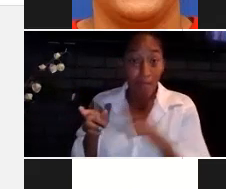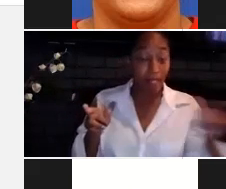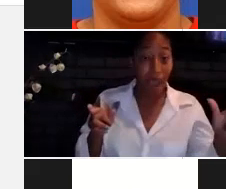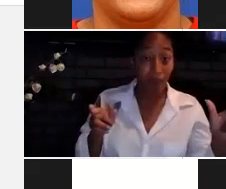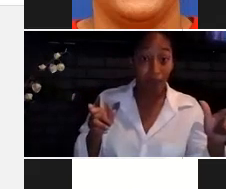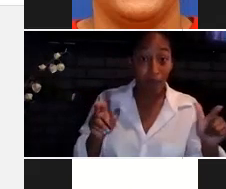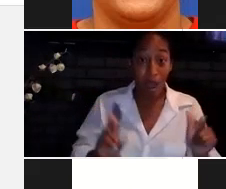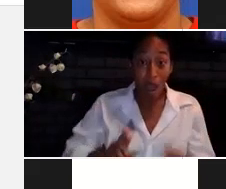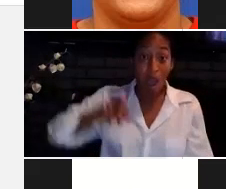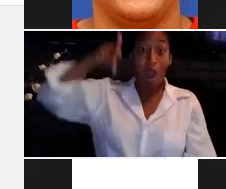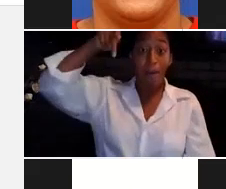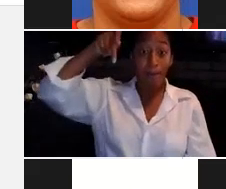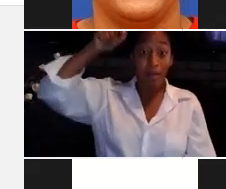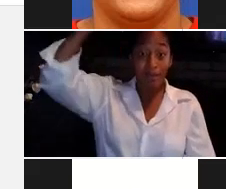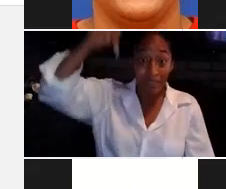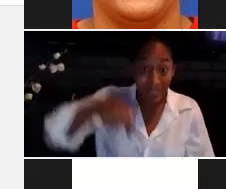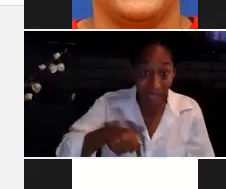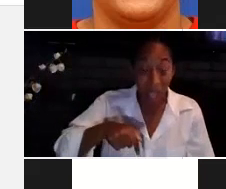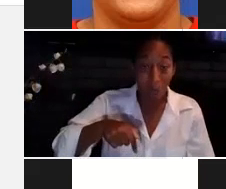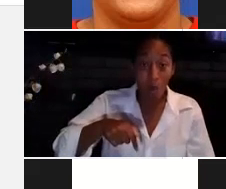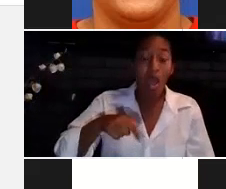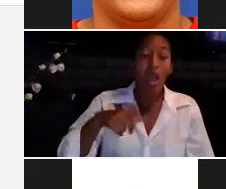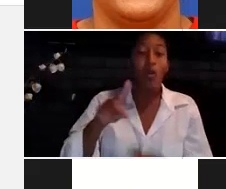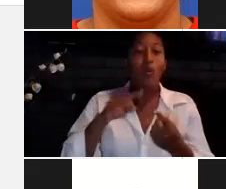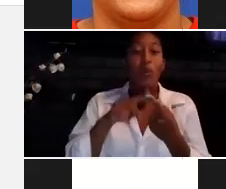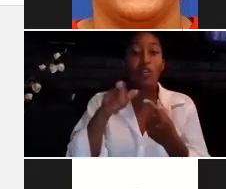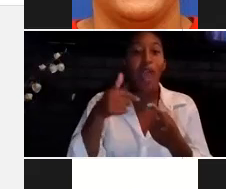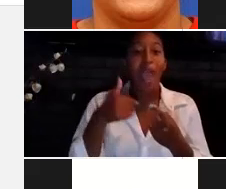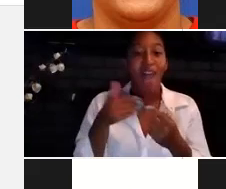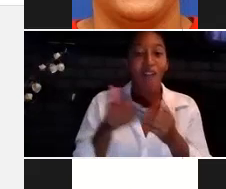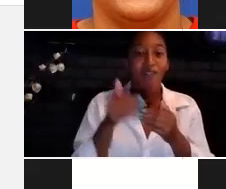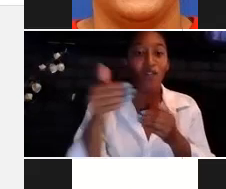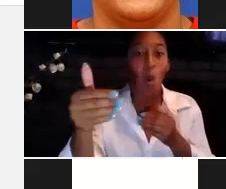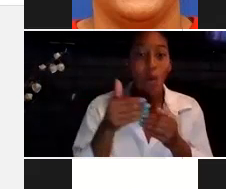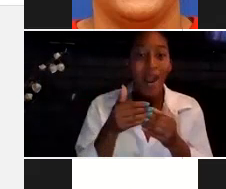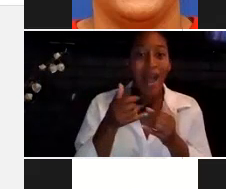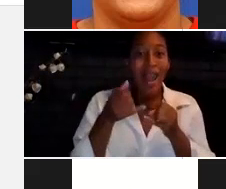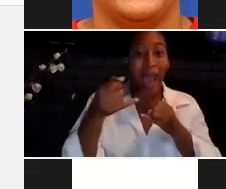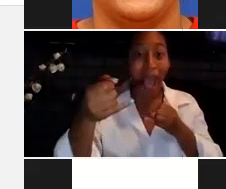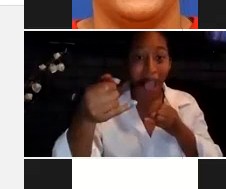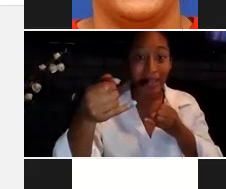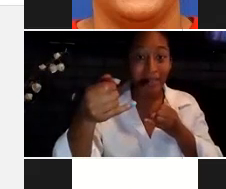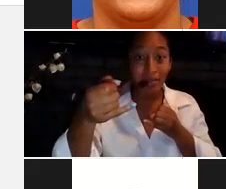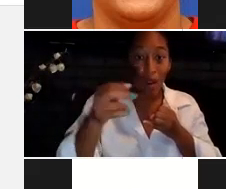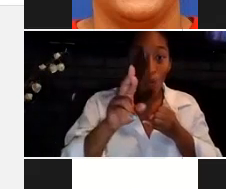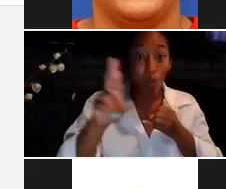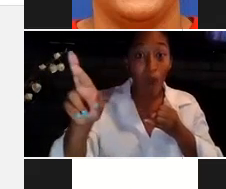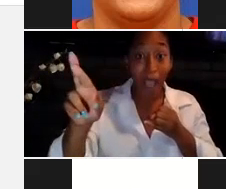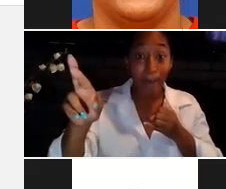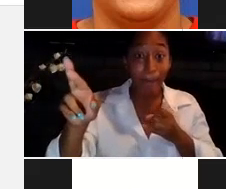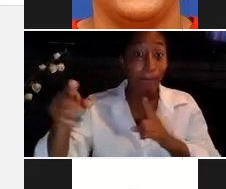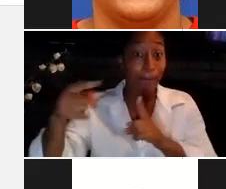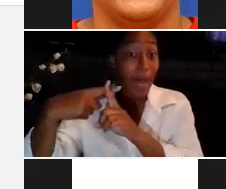then right is positive, left is negative. Just like you do in a math class, you put the zero in the middle, positive